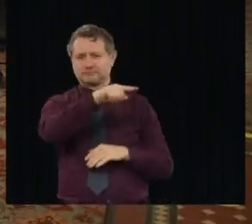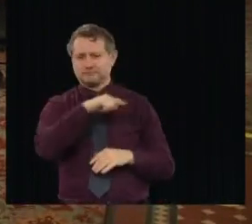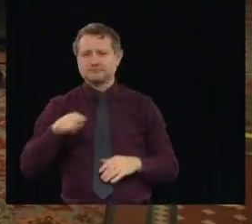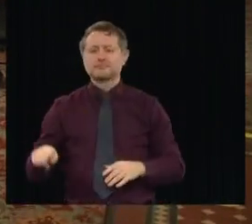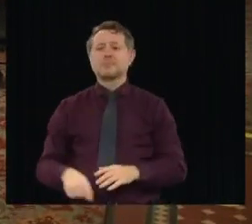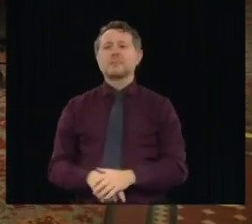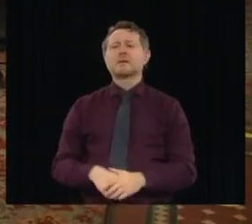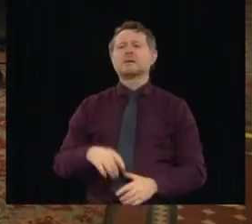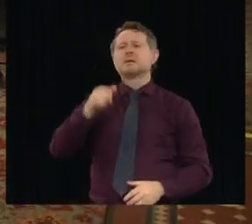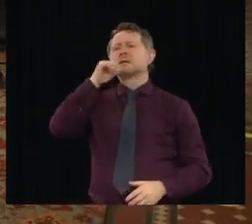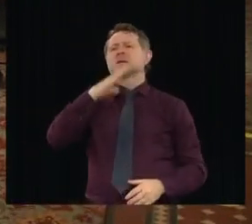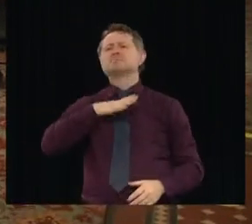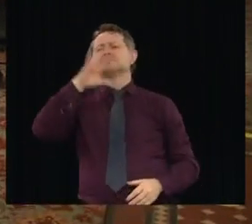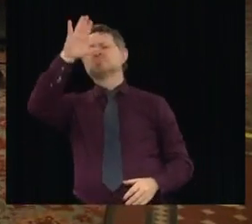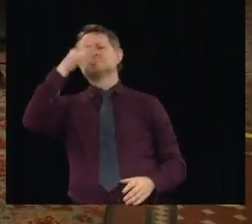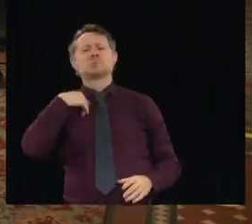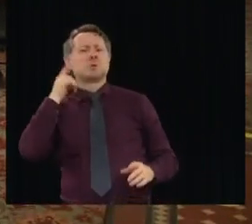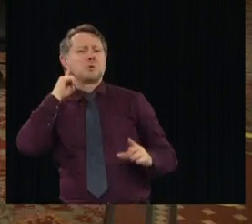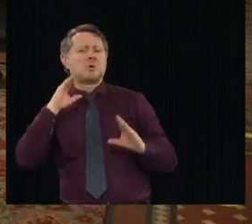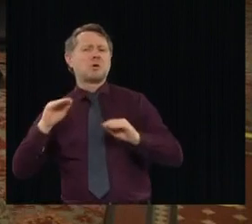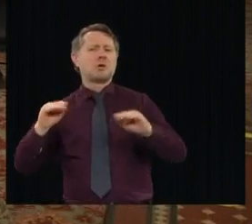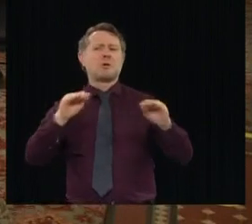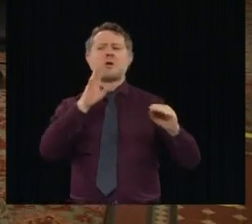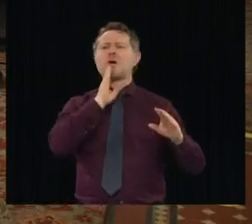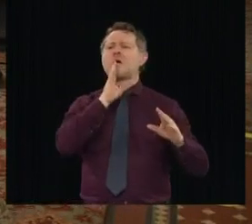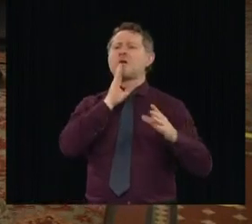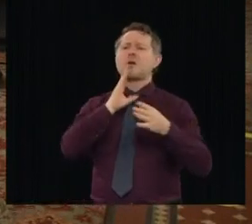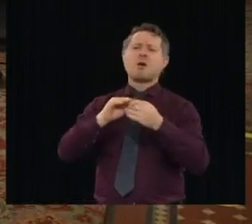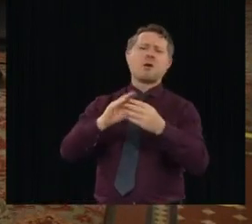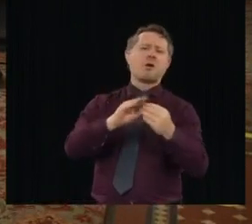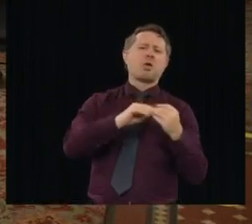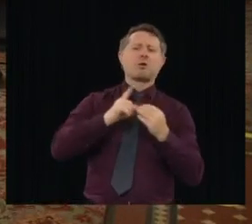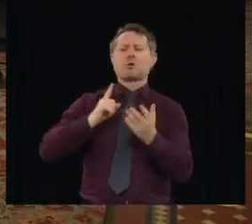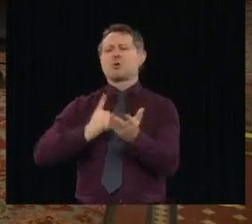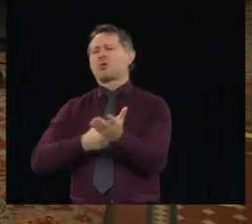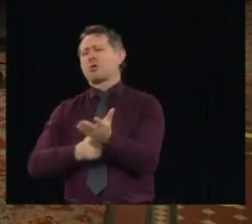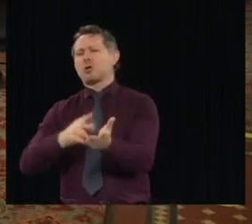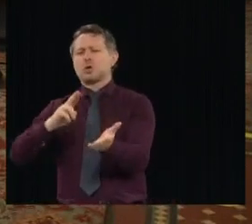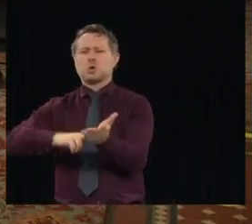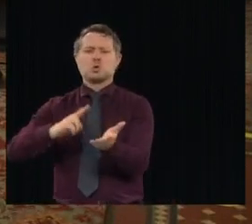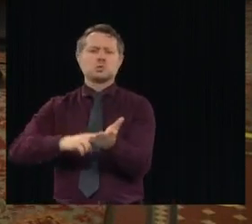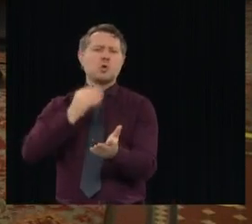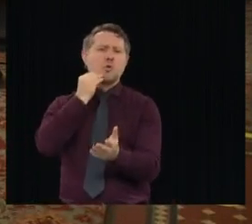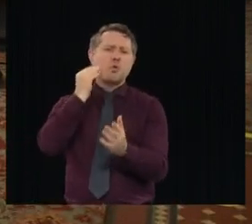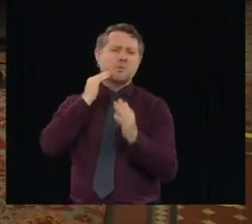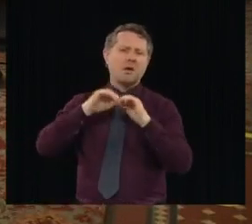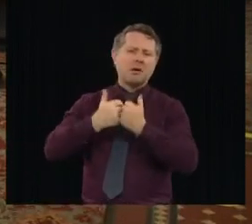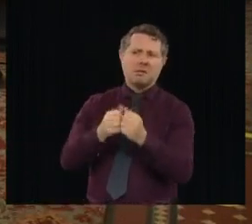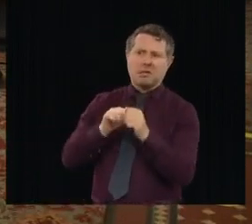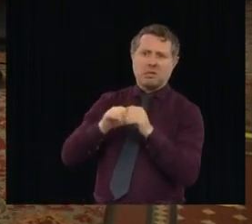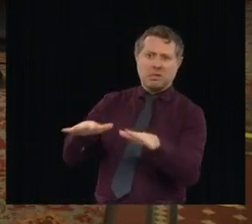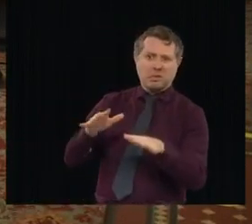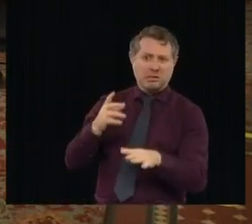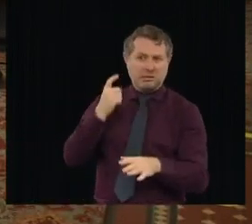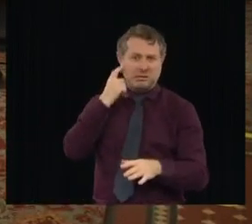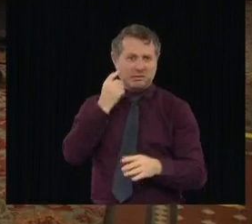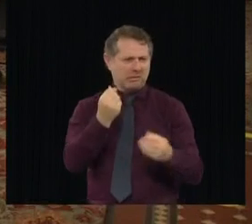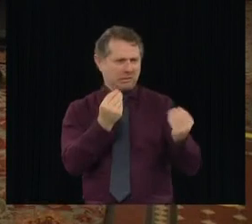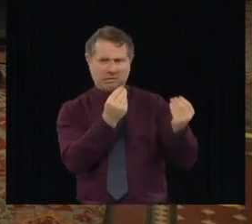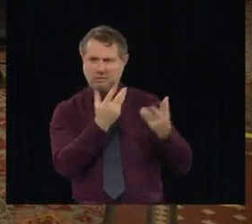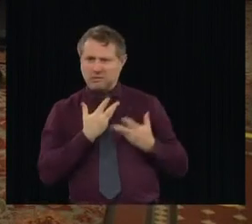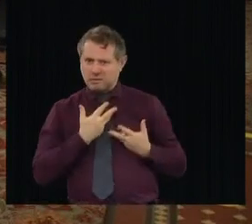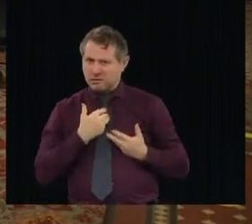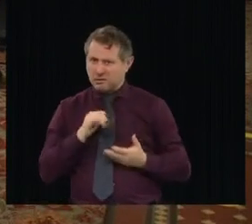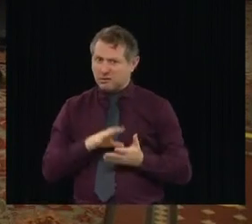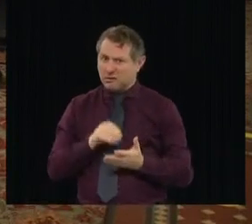We've talked a lot about nursing homes and the spread in nursing homes. It's recently been brought to our attention that there are